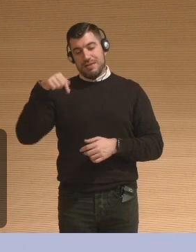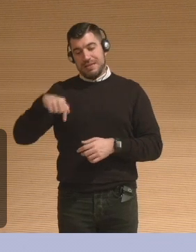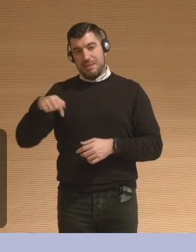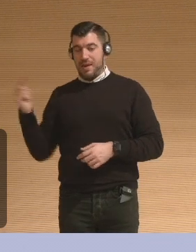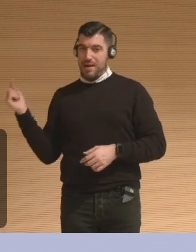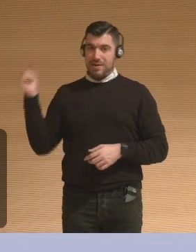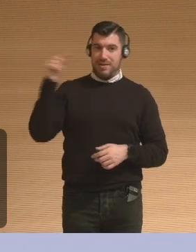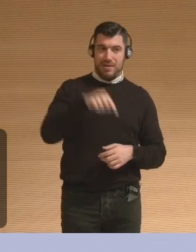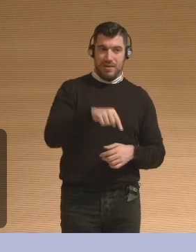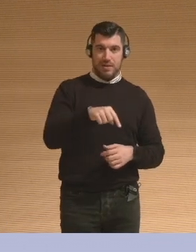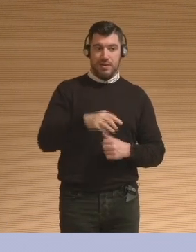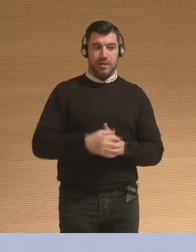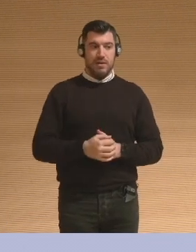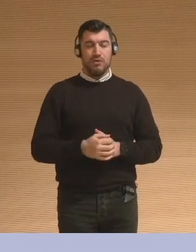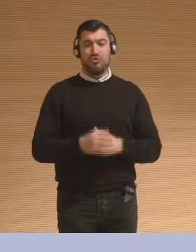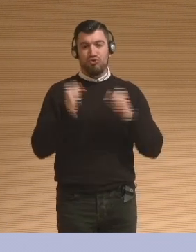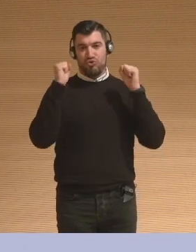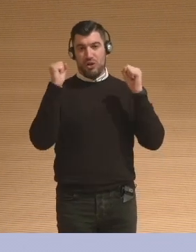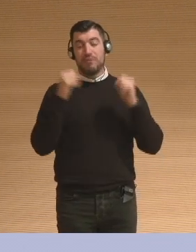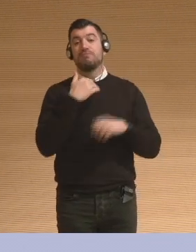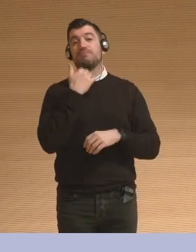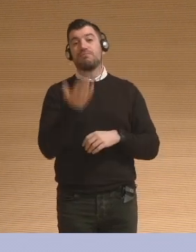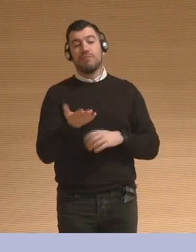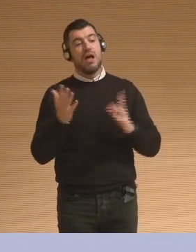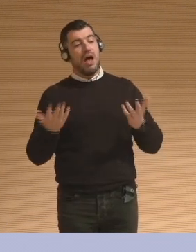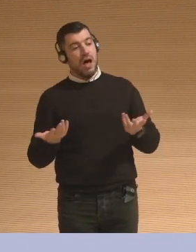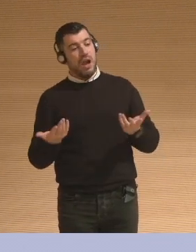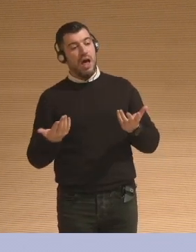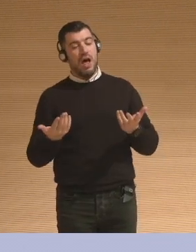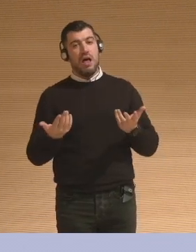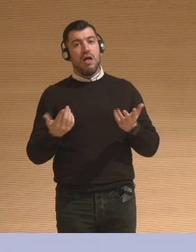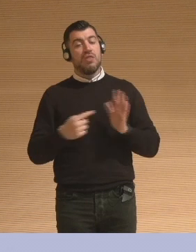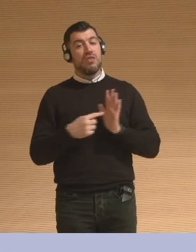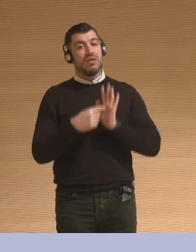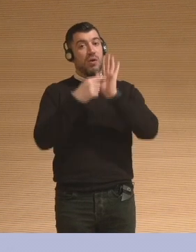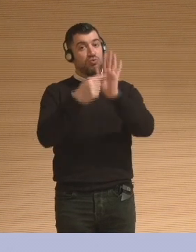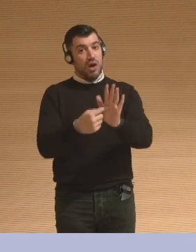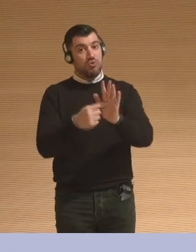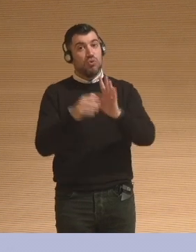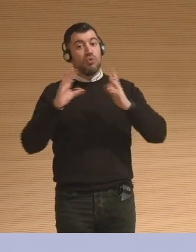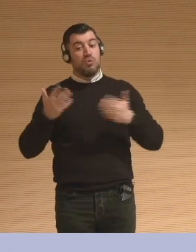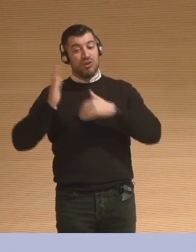share with you the current studies about the impacts of cultural engagement on health.